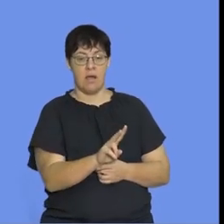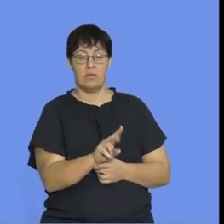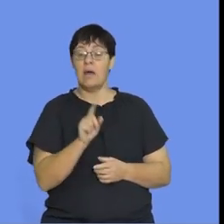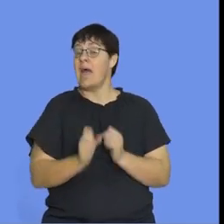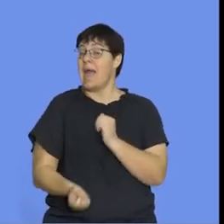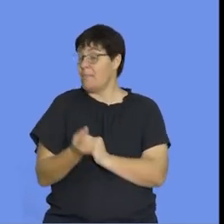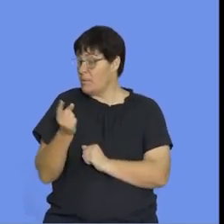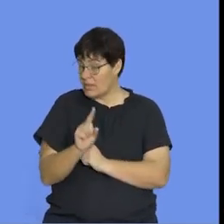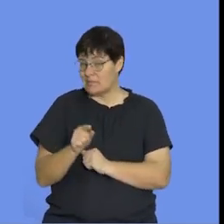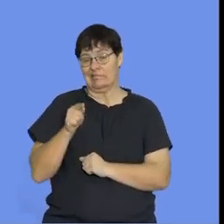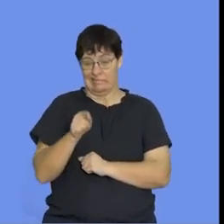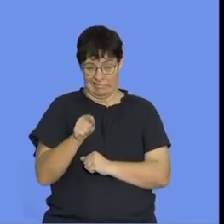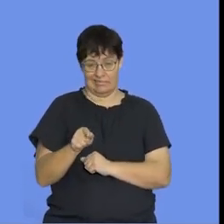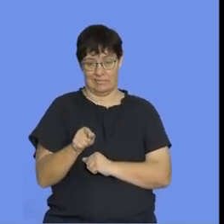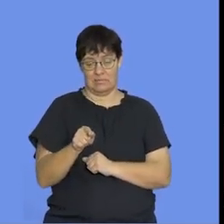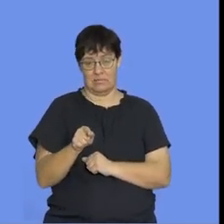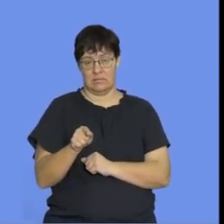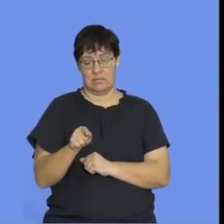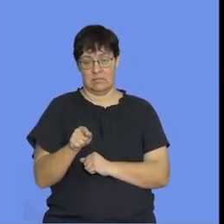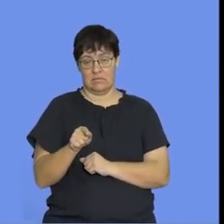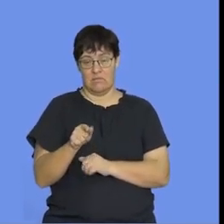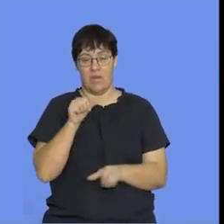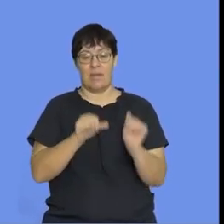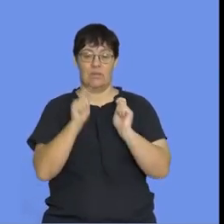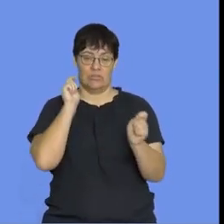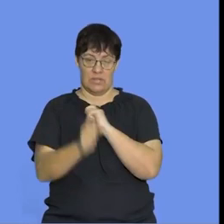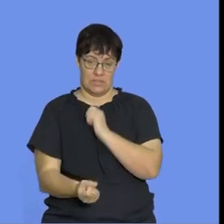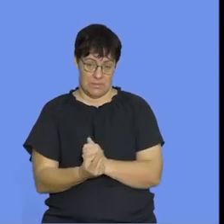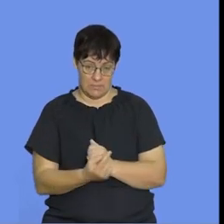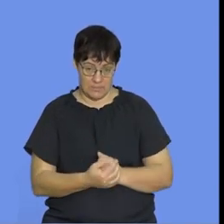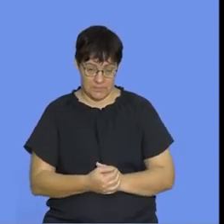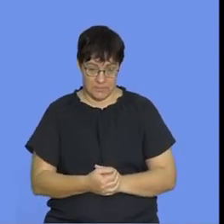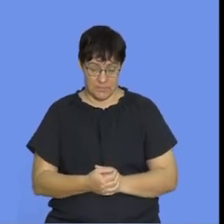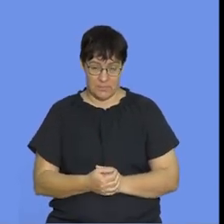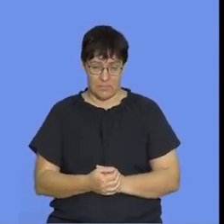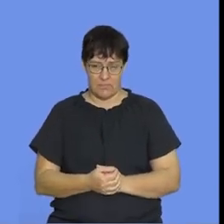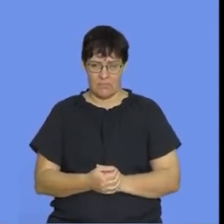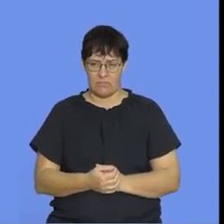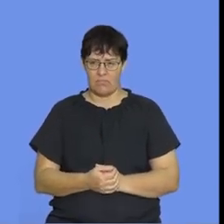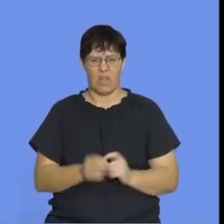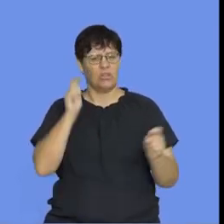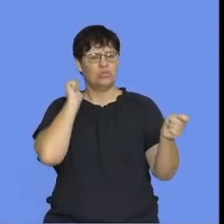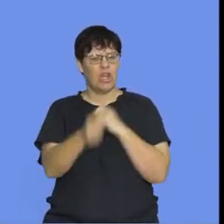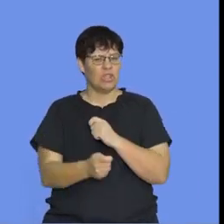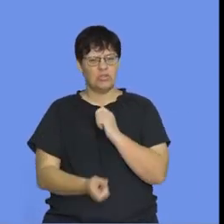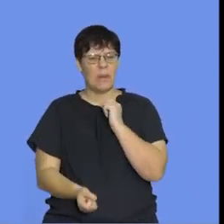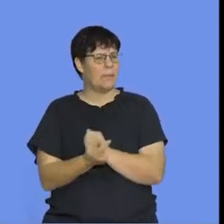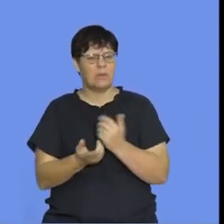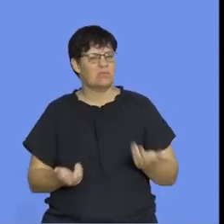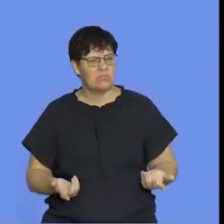happened in as far as the chemical change is concerned. Okay, what are some of the changes that also occur that